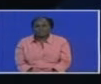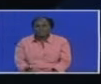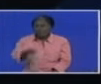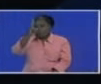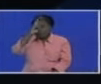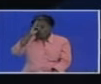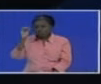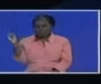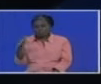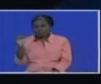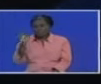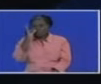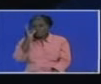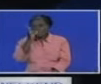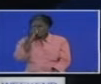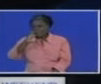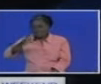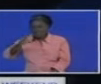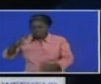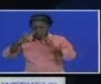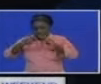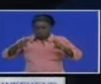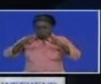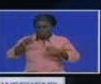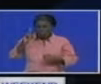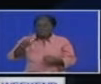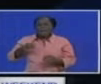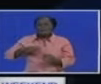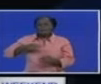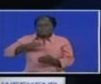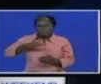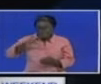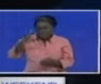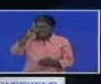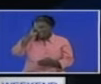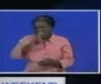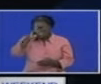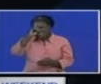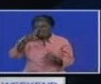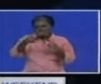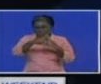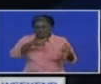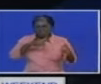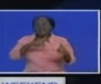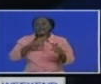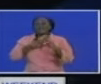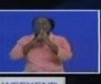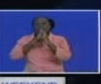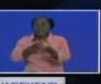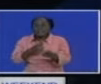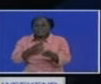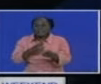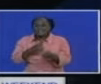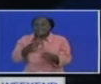Police in Soweto, Nyeri County, are investigating one of the most gruesome murders reported in the area. A 64-year-old man